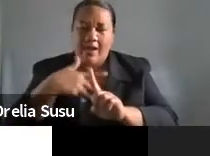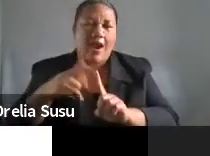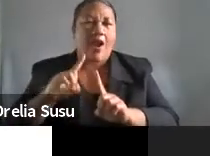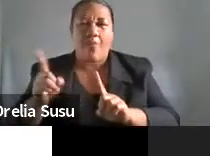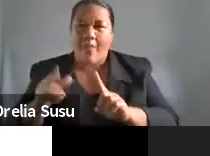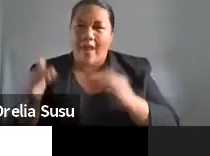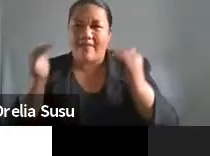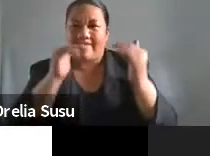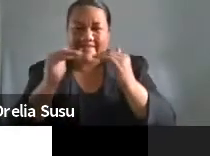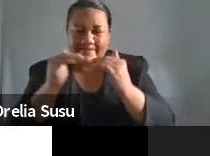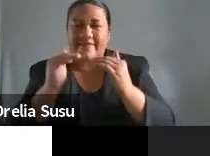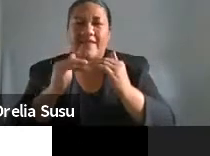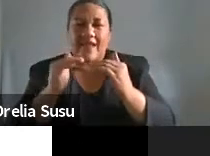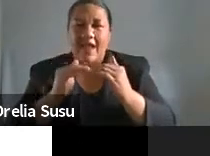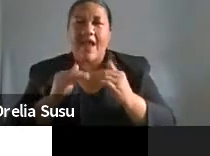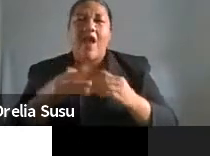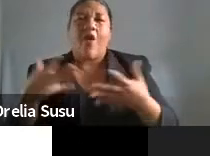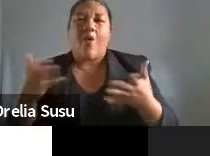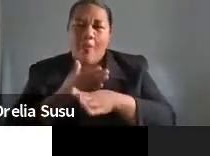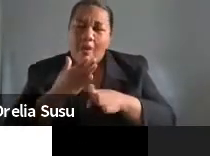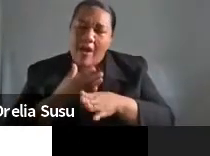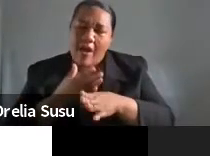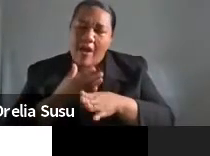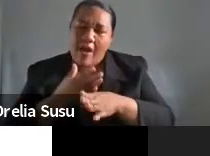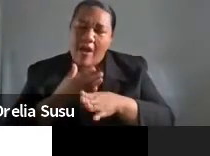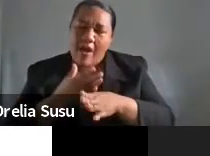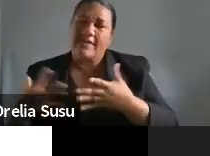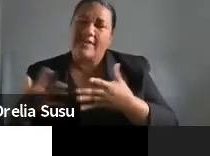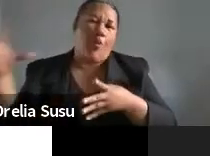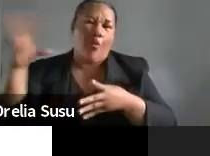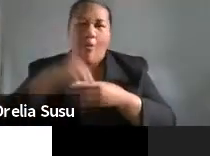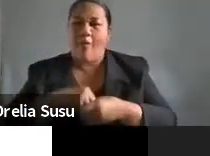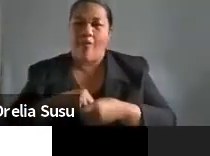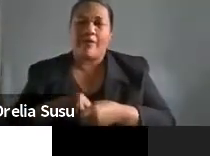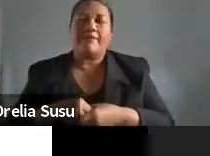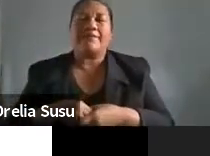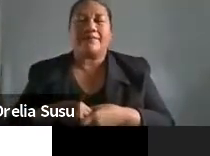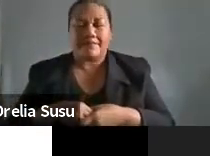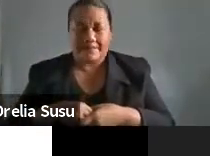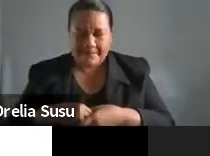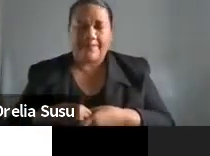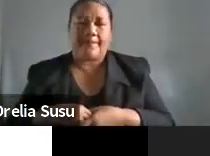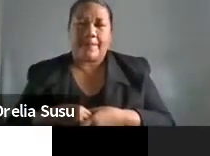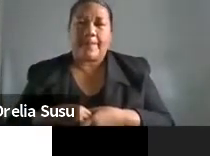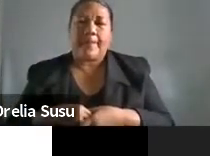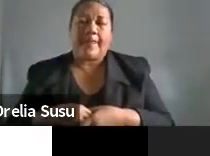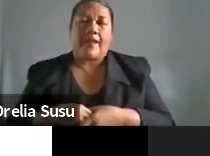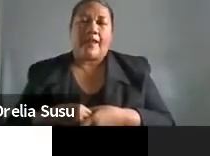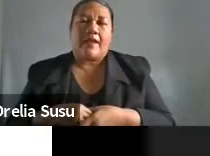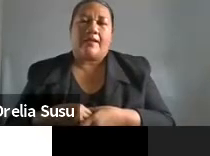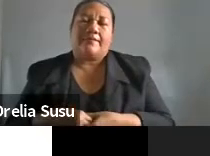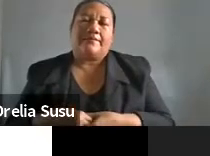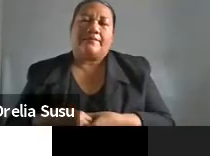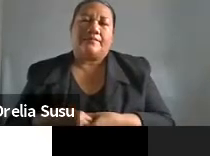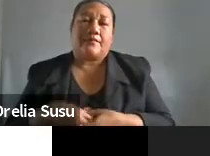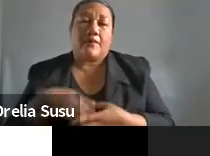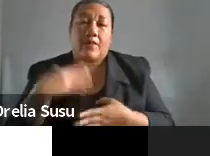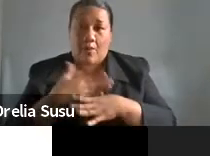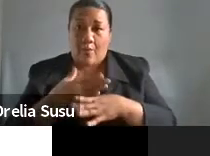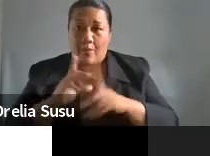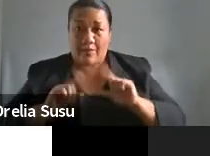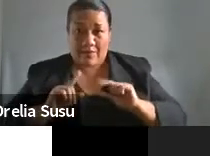background or your experience, climate impacts really also be about you. So the work that we're doing,